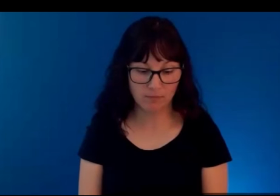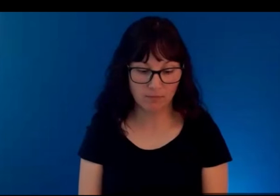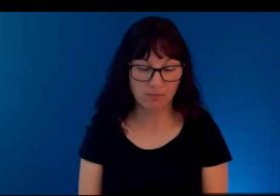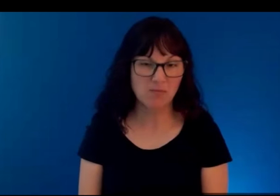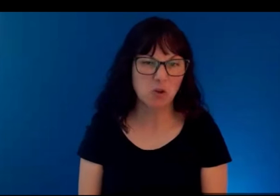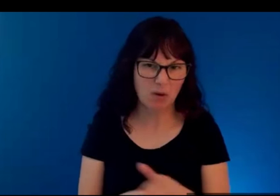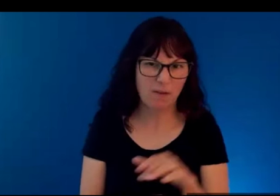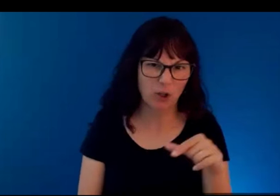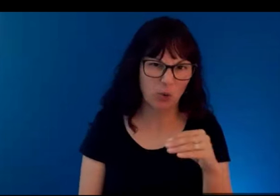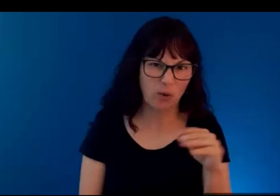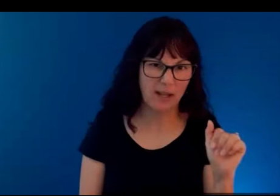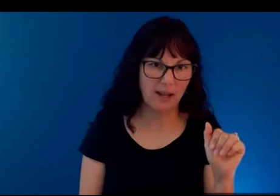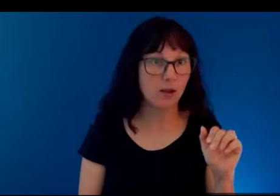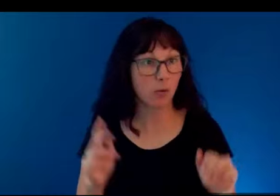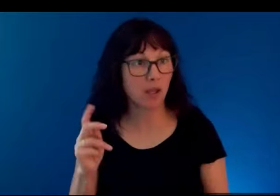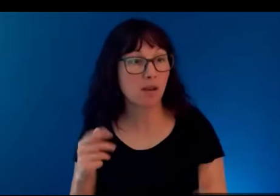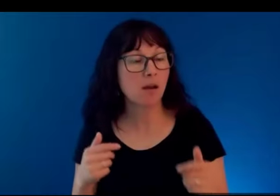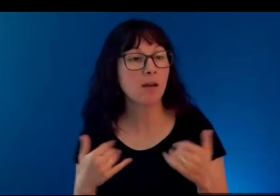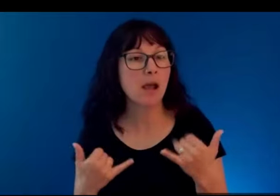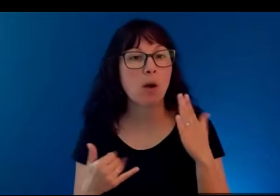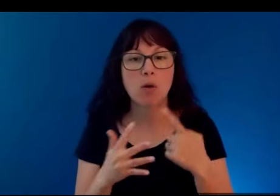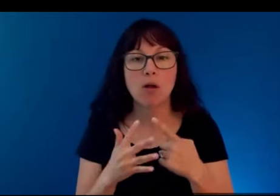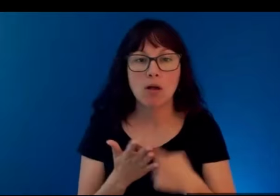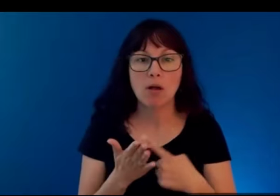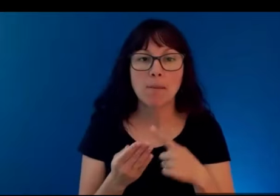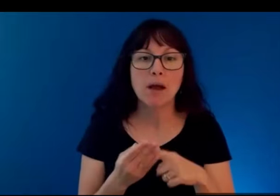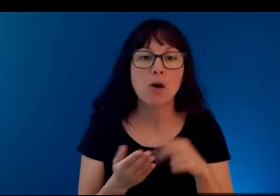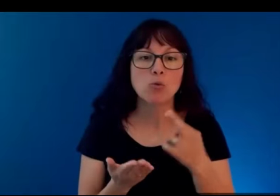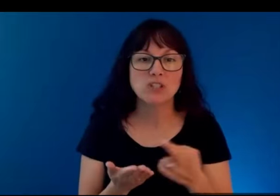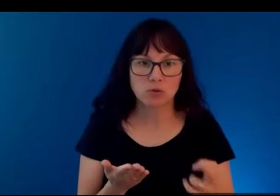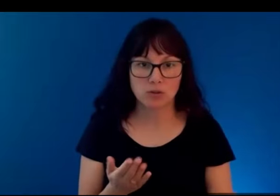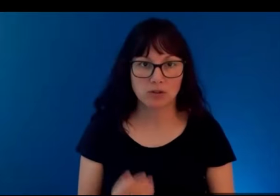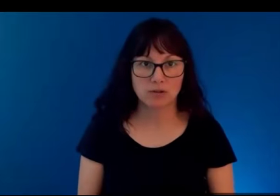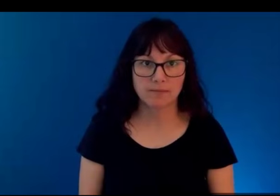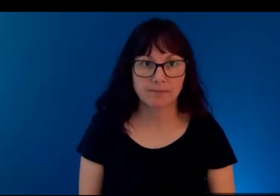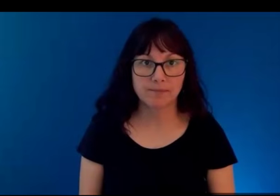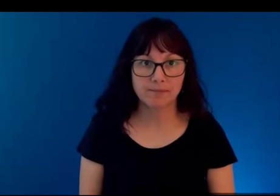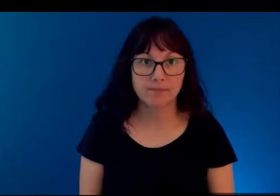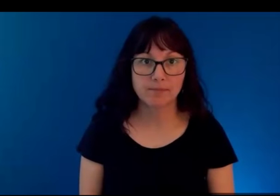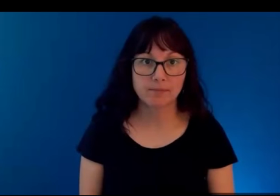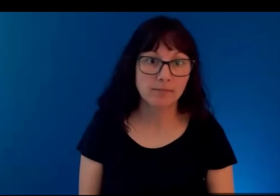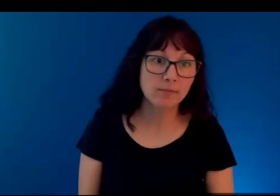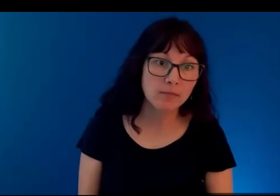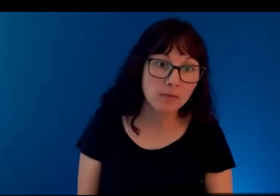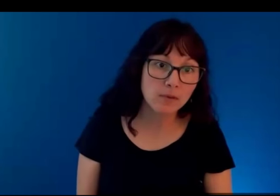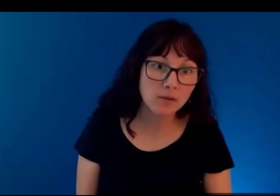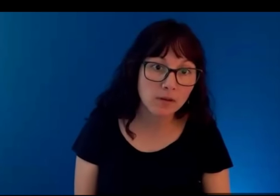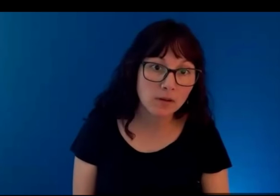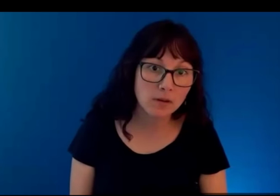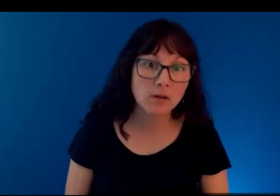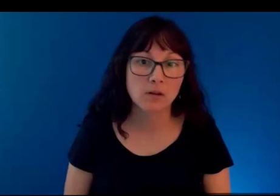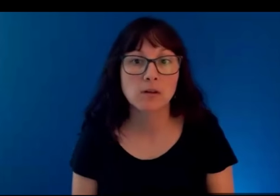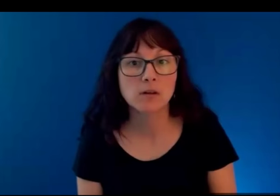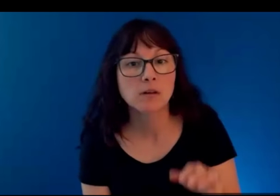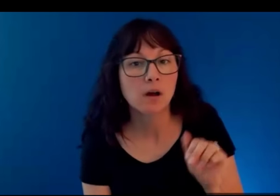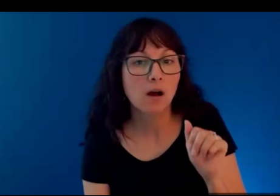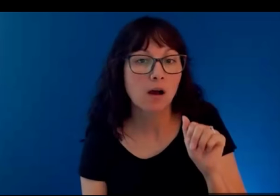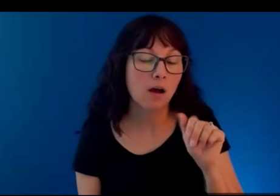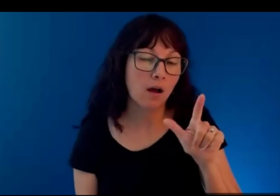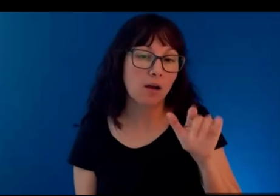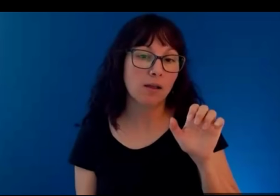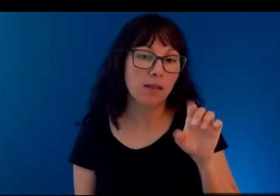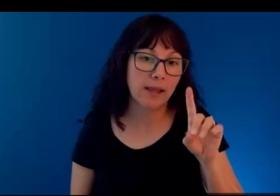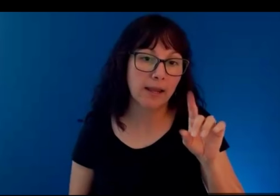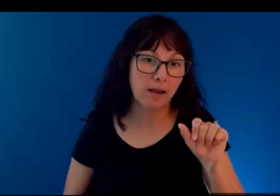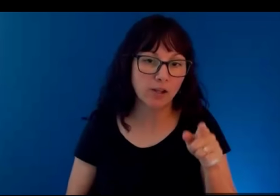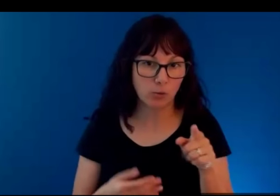Okay. And I'm going to start talking about resources for self-employment. A number of you have been hinting at the fact that SSI